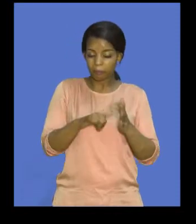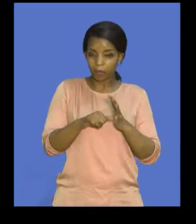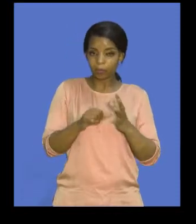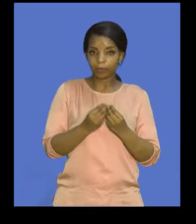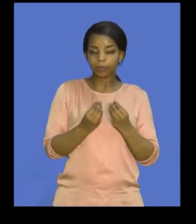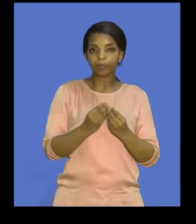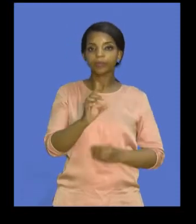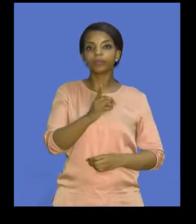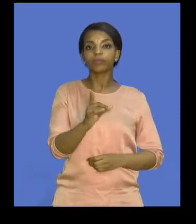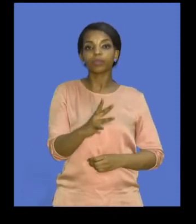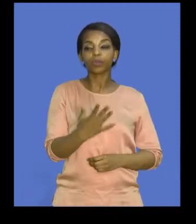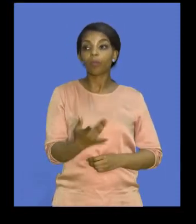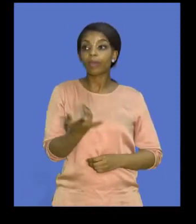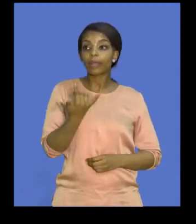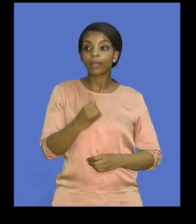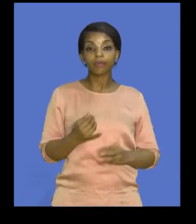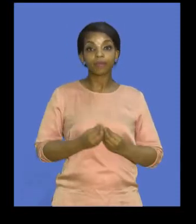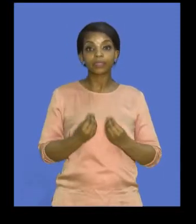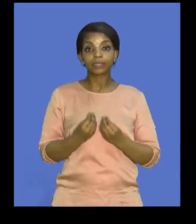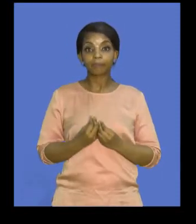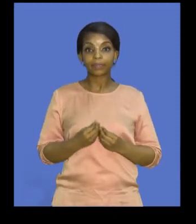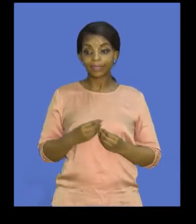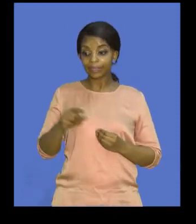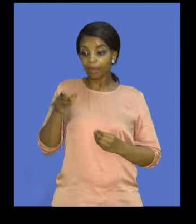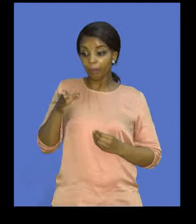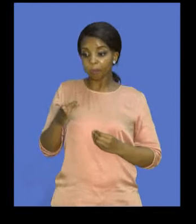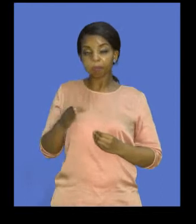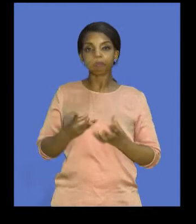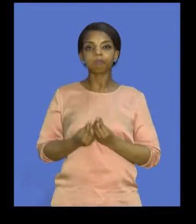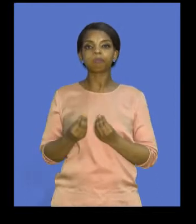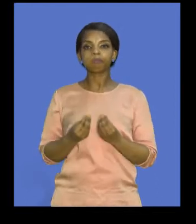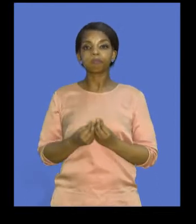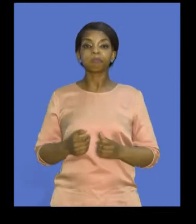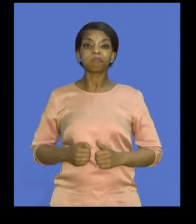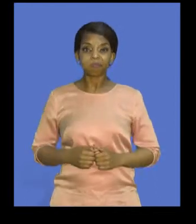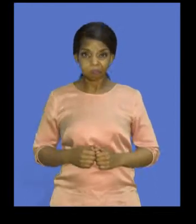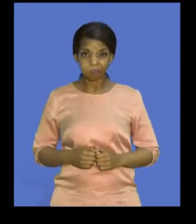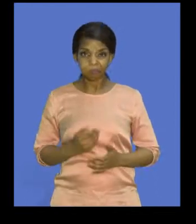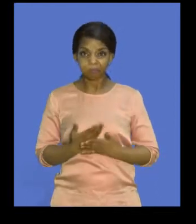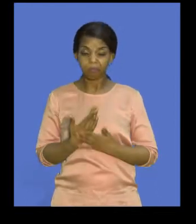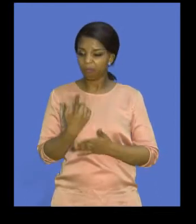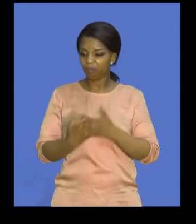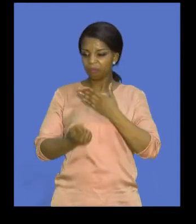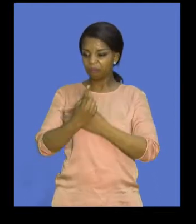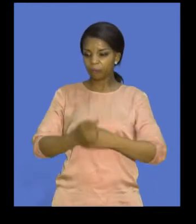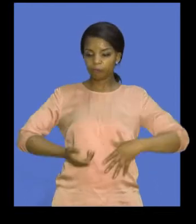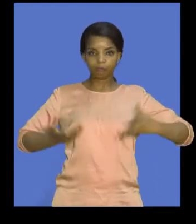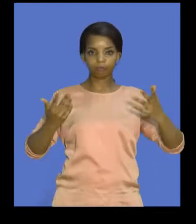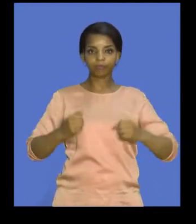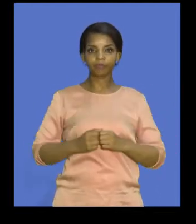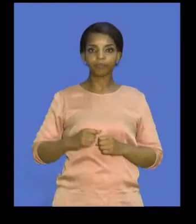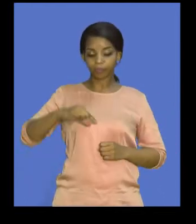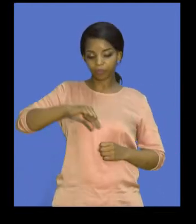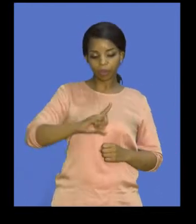something on an object. So in the context of charges, we can take, for example, charge 1 and charge 2. So